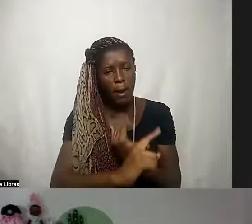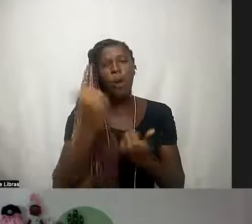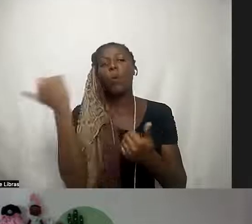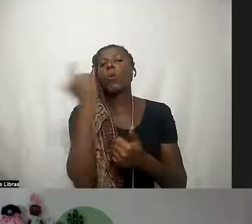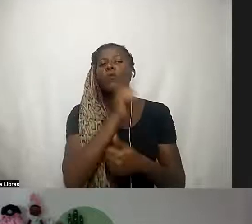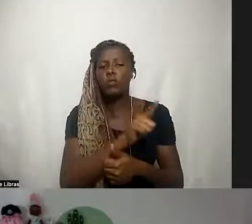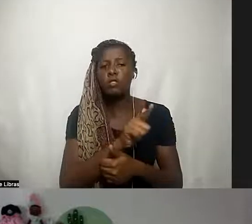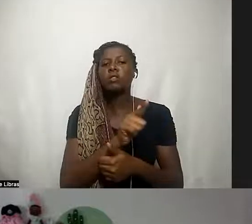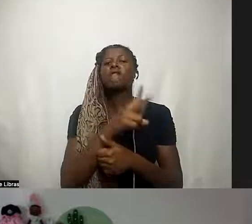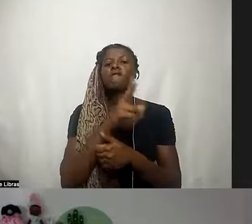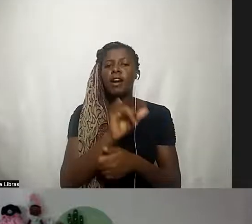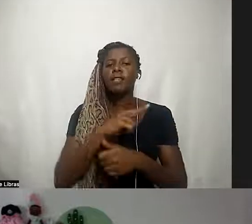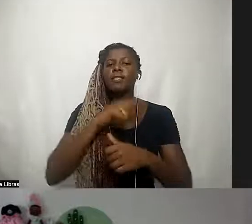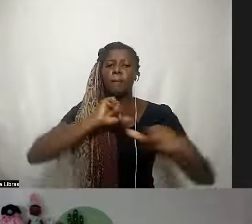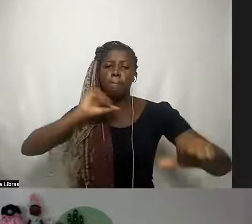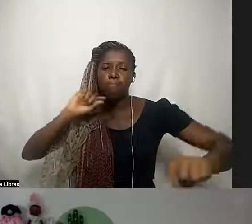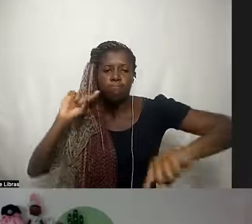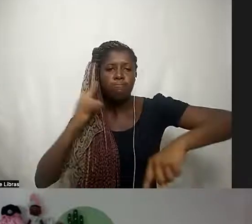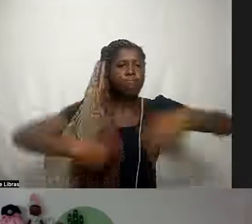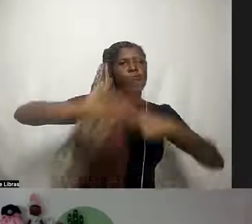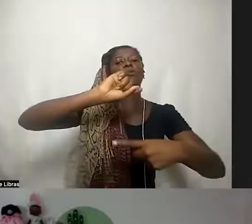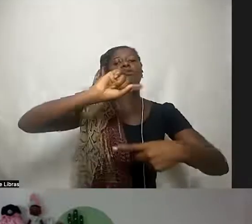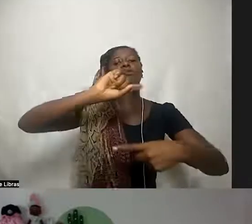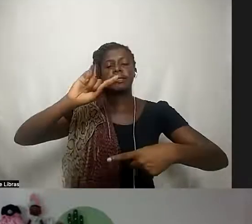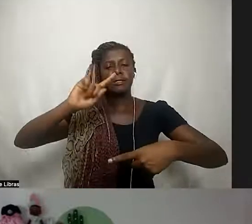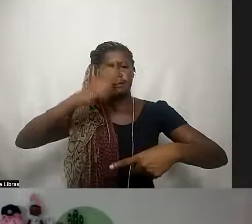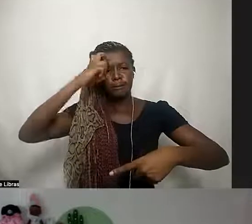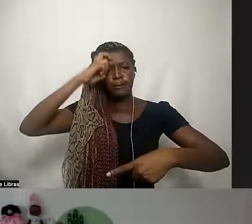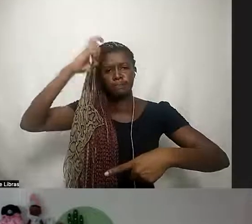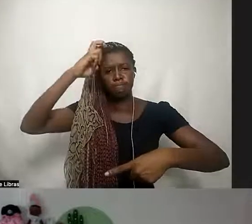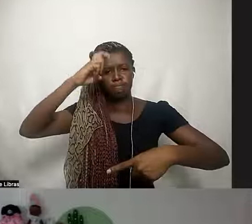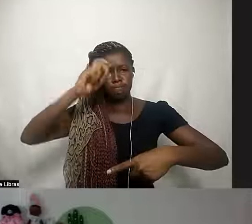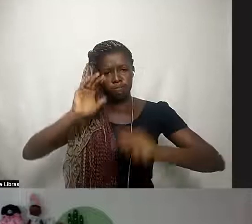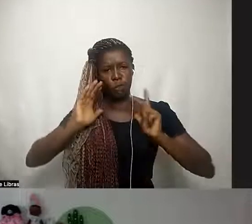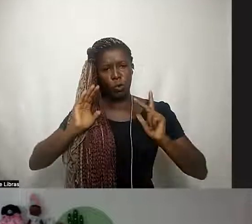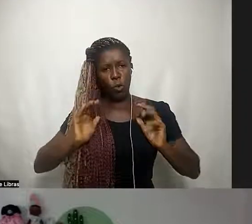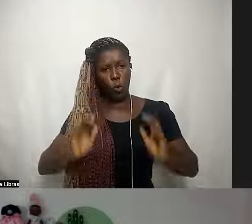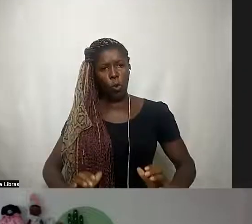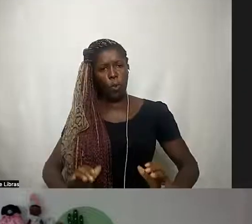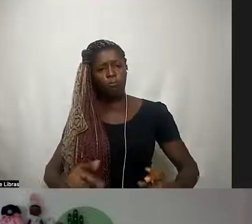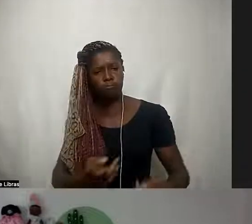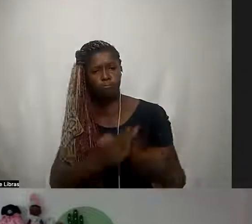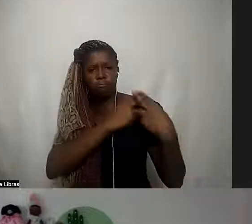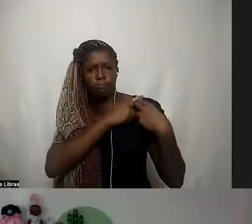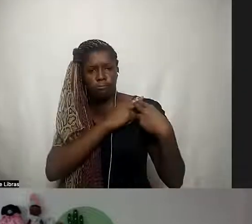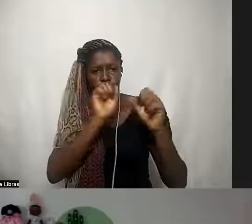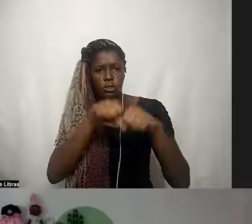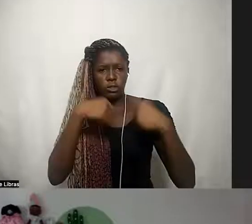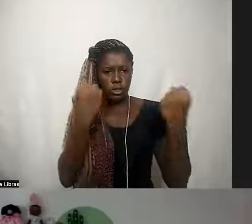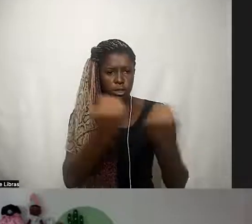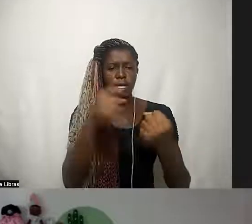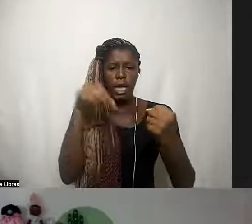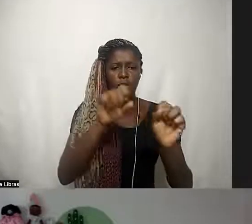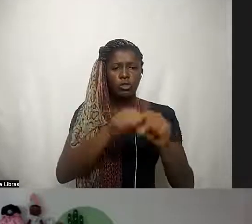have less negative impact on our oceans. We really hope these changes in society in the future. We